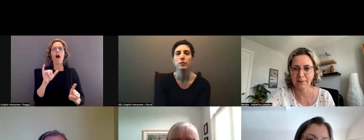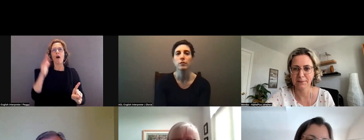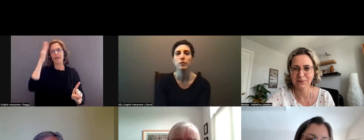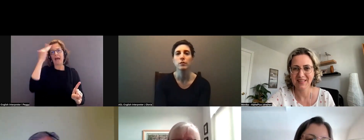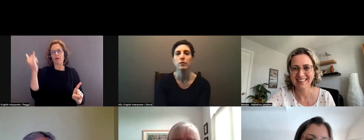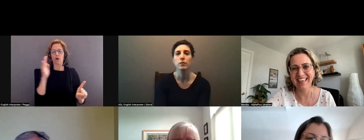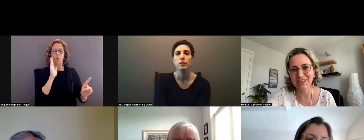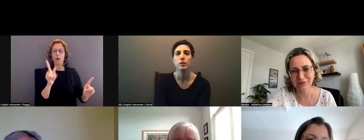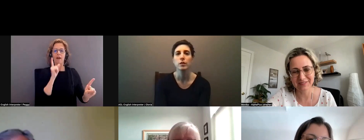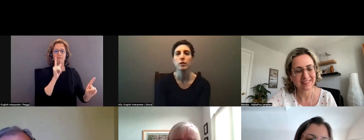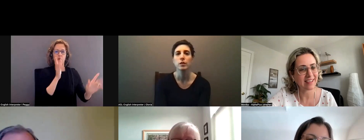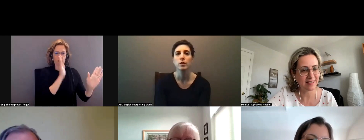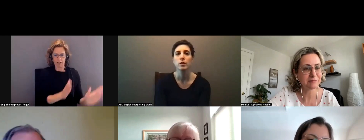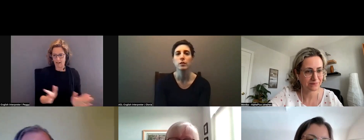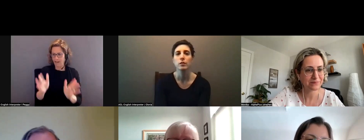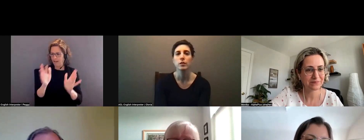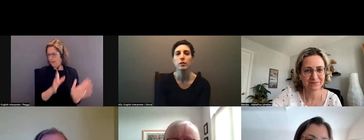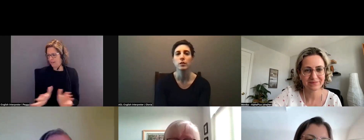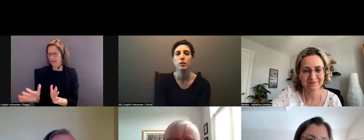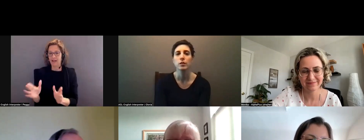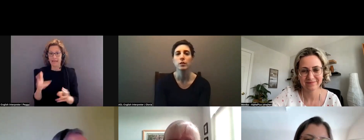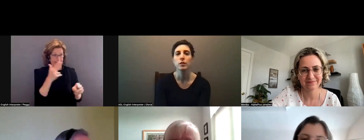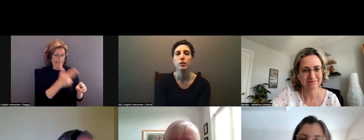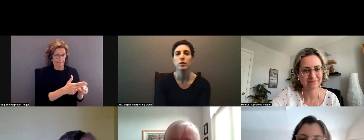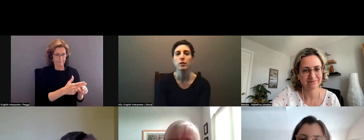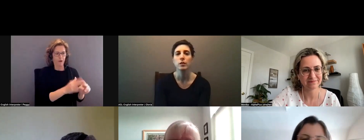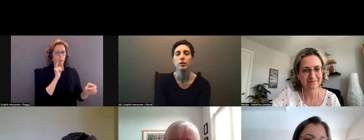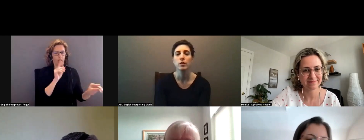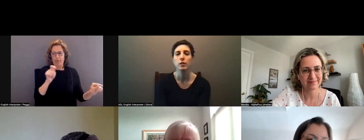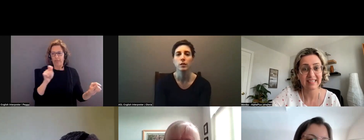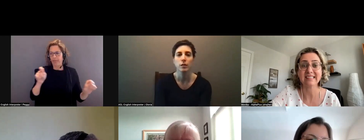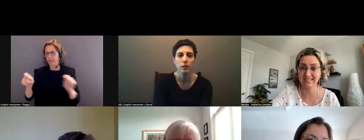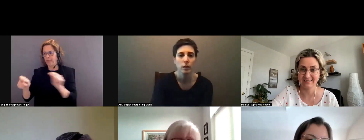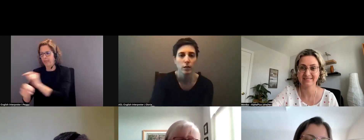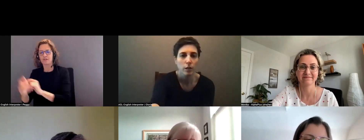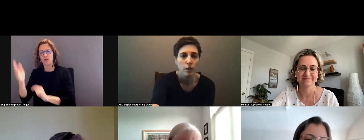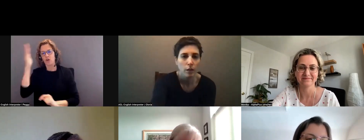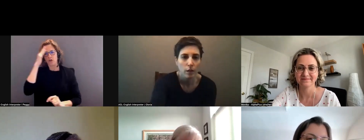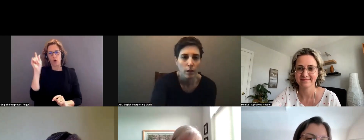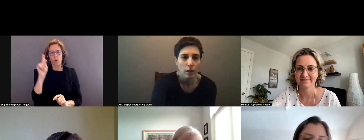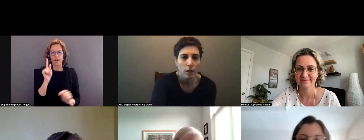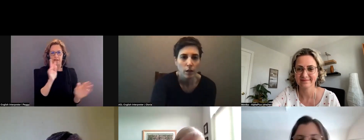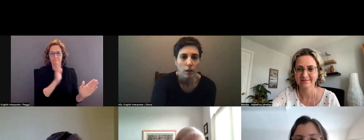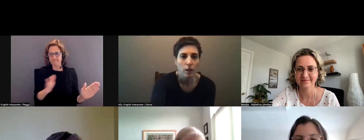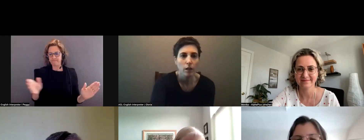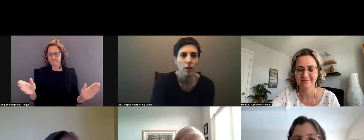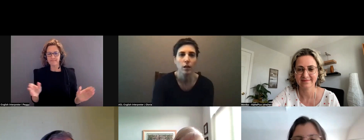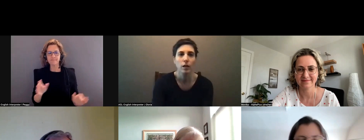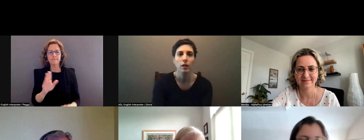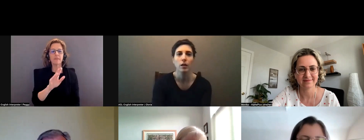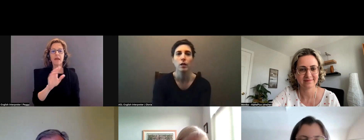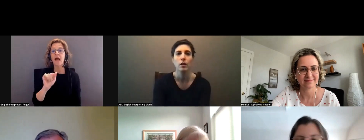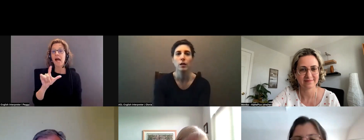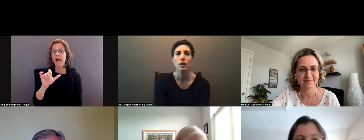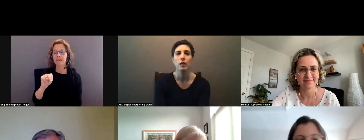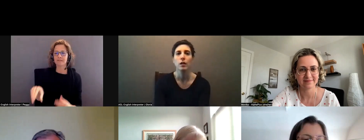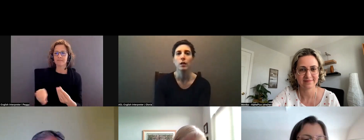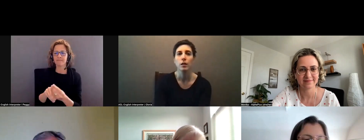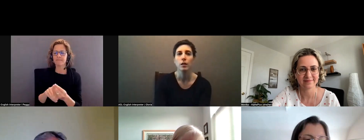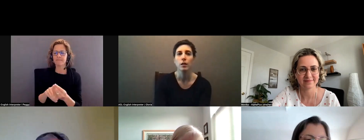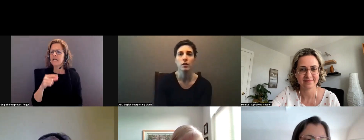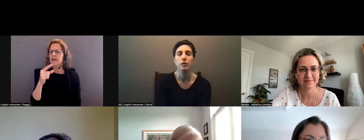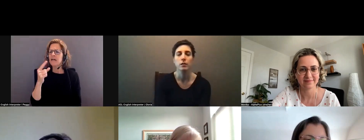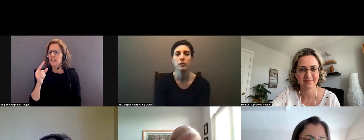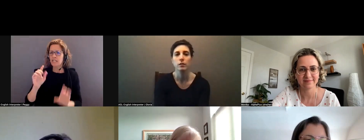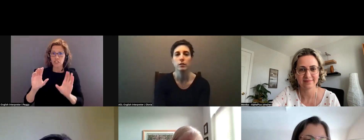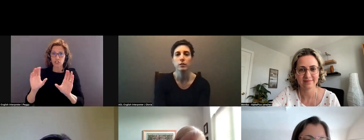Yeah. Well, I got, Janet had a question about the security around Google, and I answered a little bit of it in the chat, but